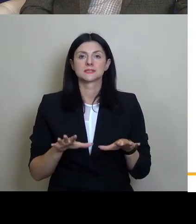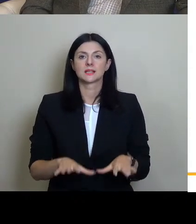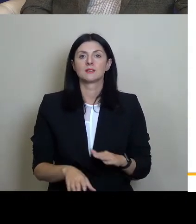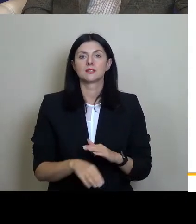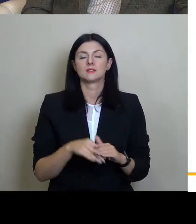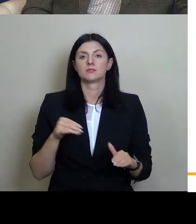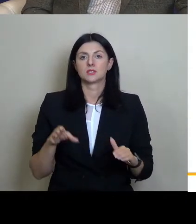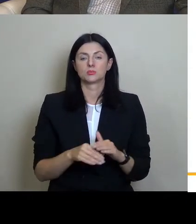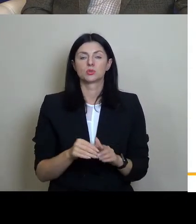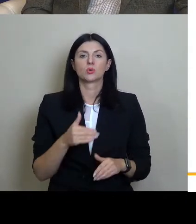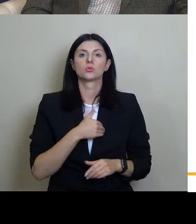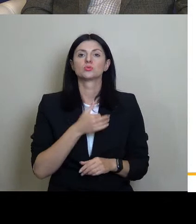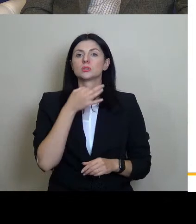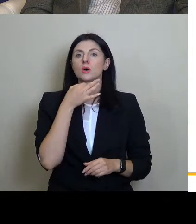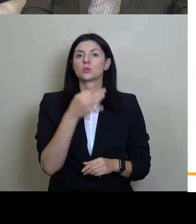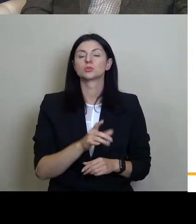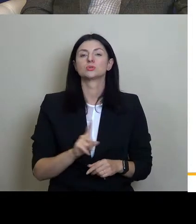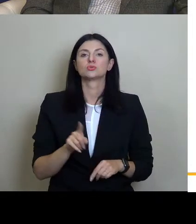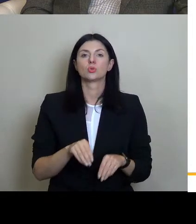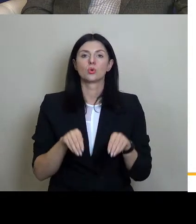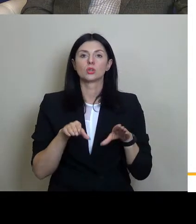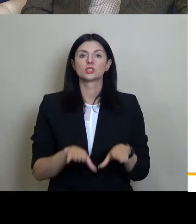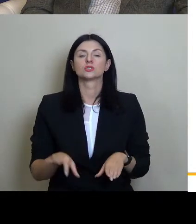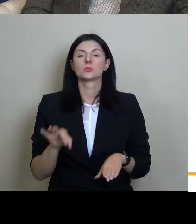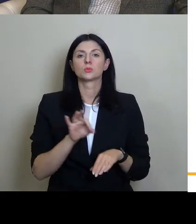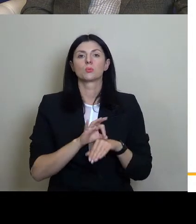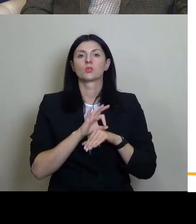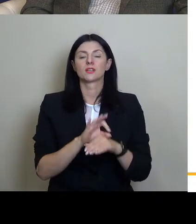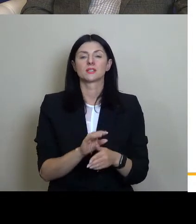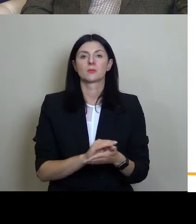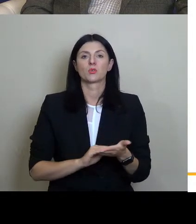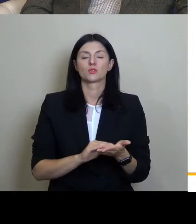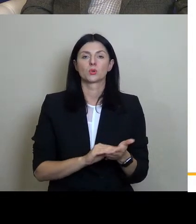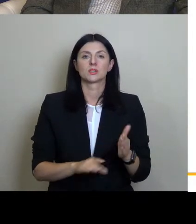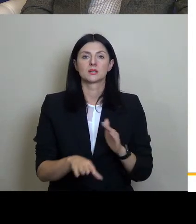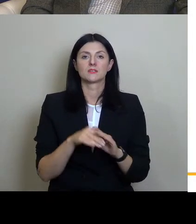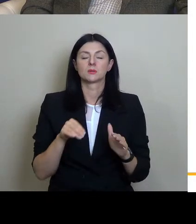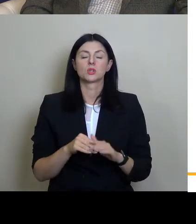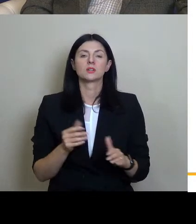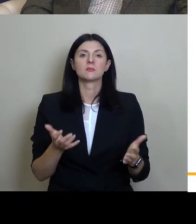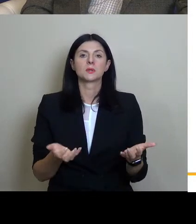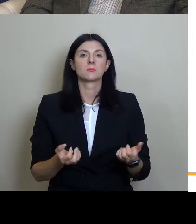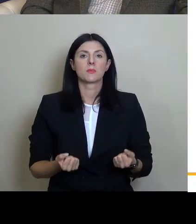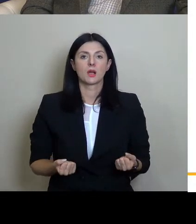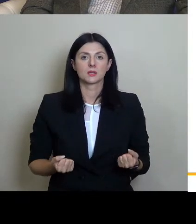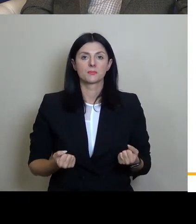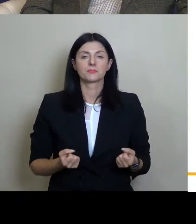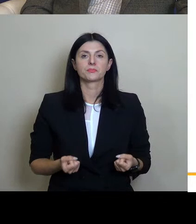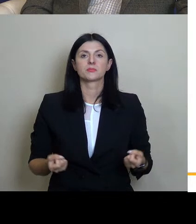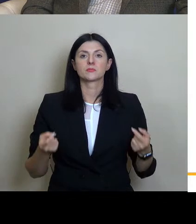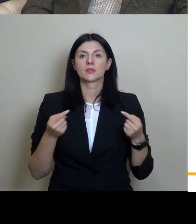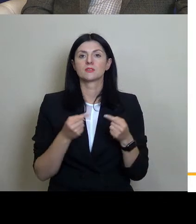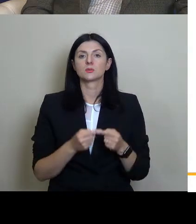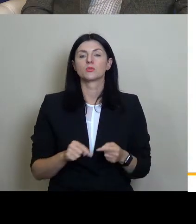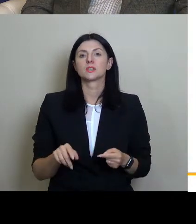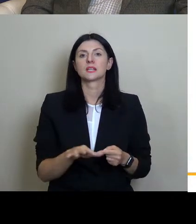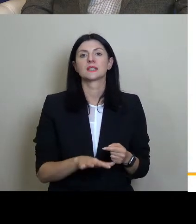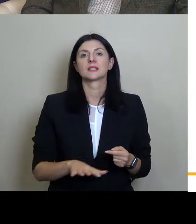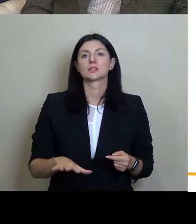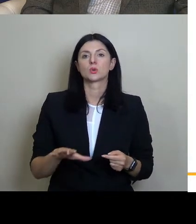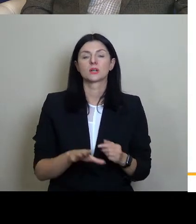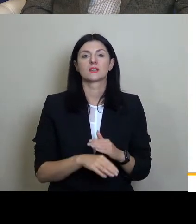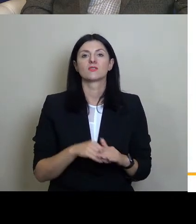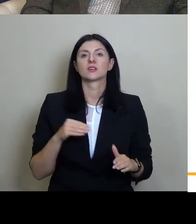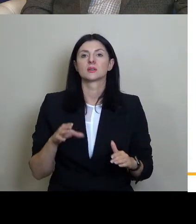the second local elections might take place. This decision could be taken by